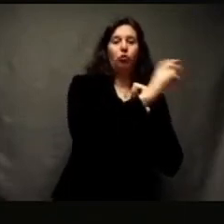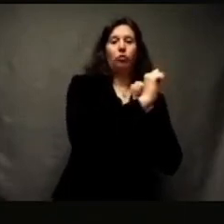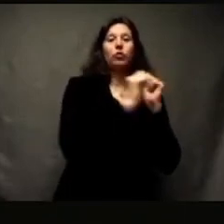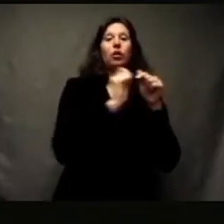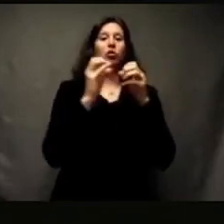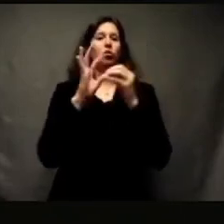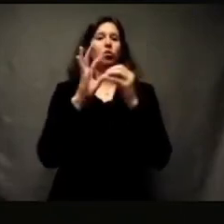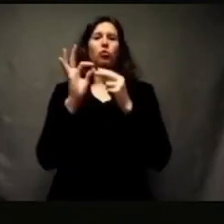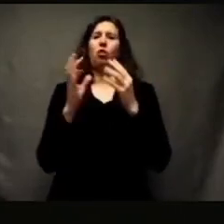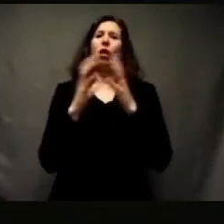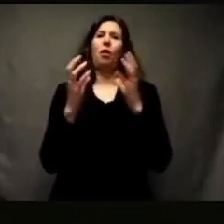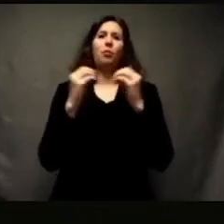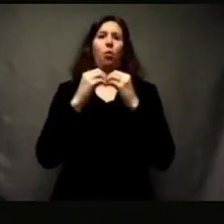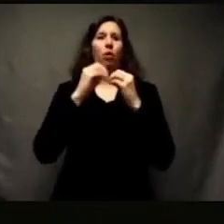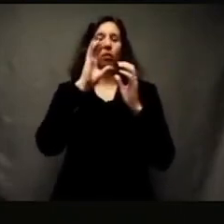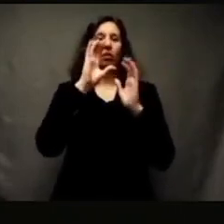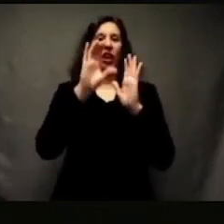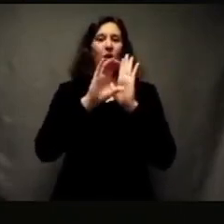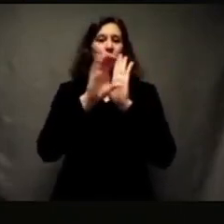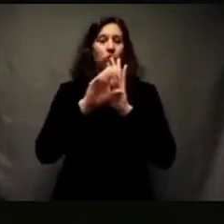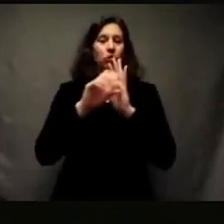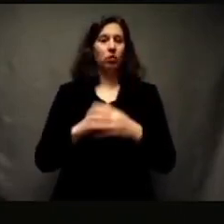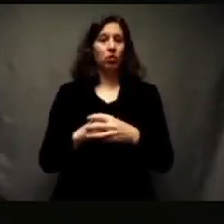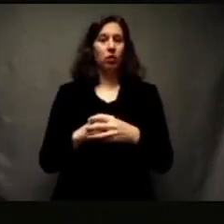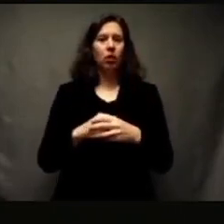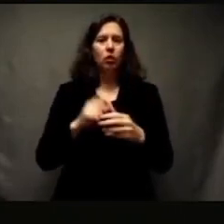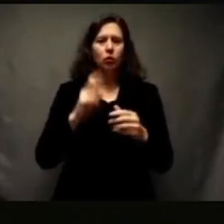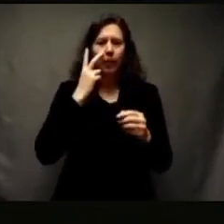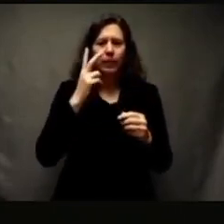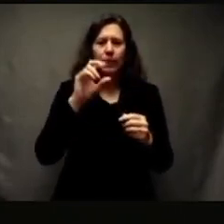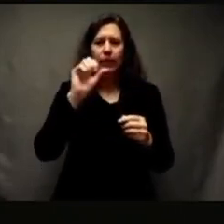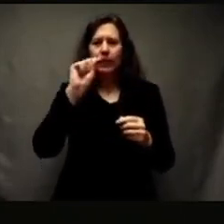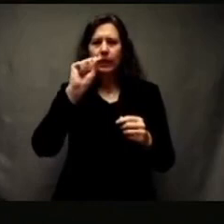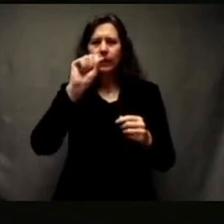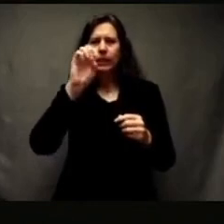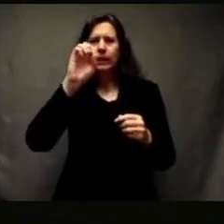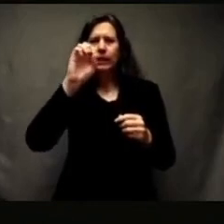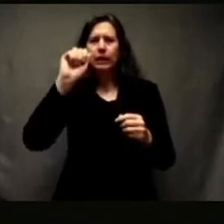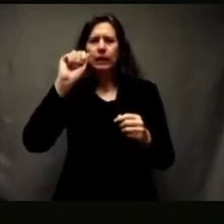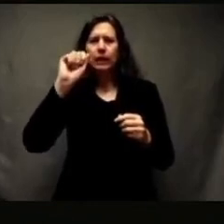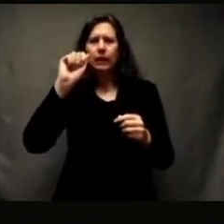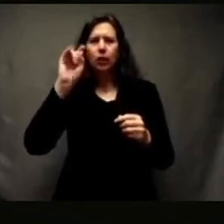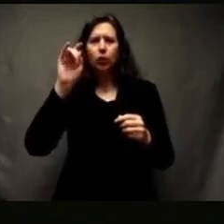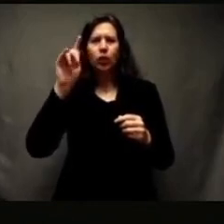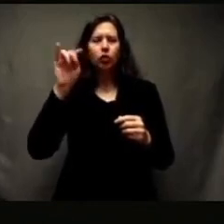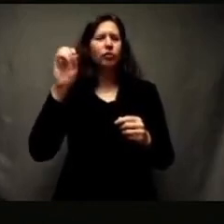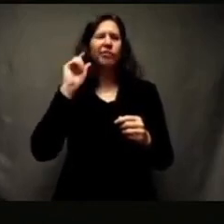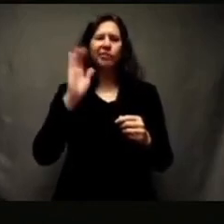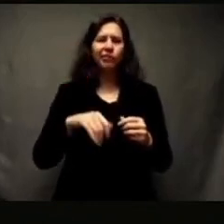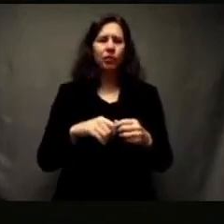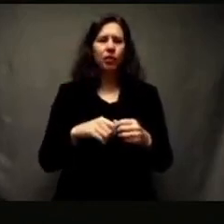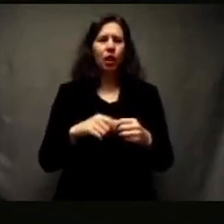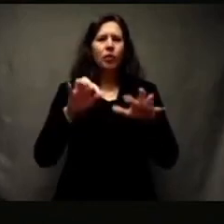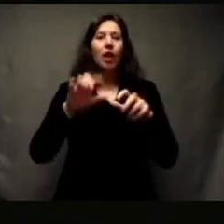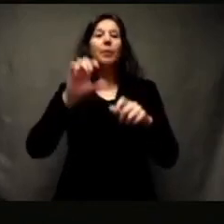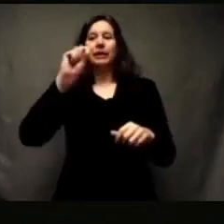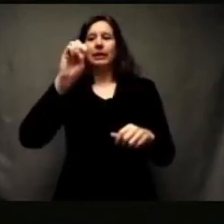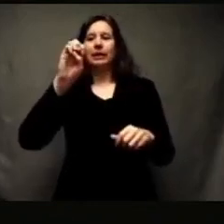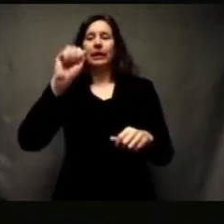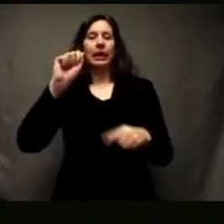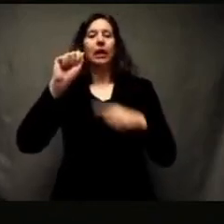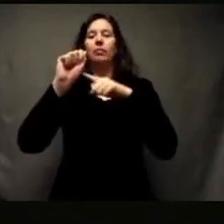to look up sea creature and see what pops up. Okay, nothing pops up for that. I'll just type in sea. Okay, there we